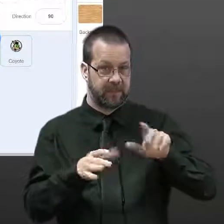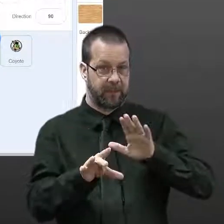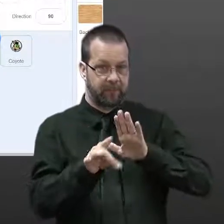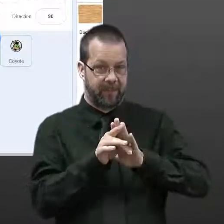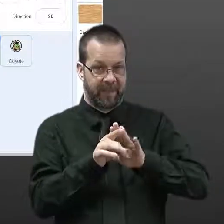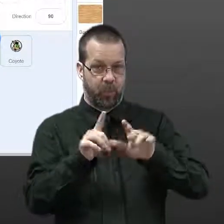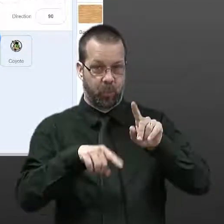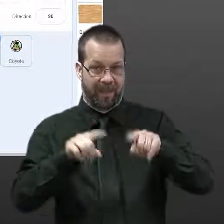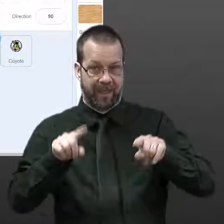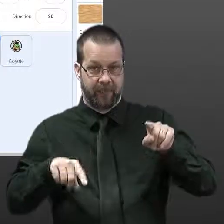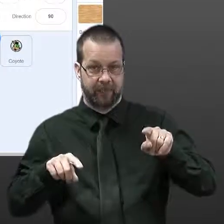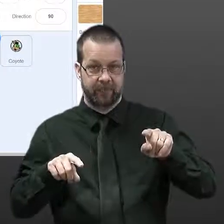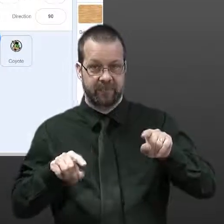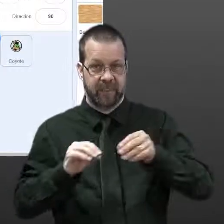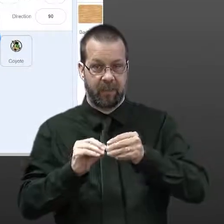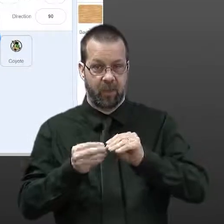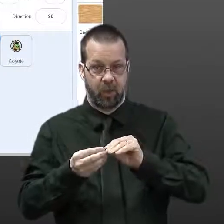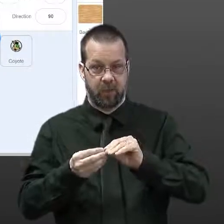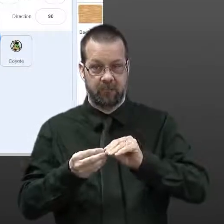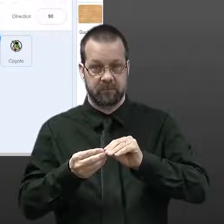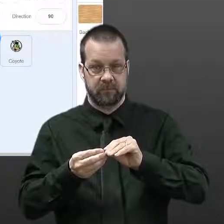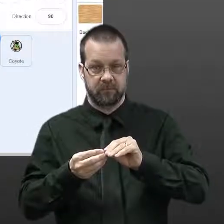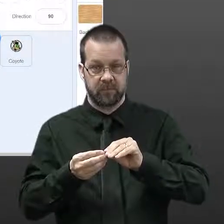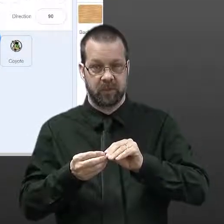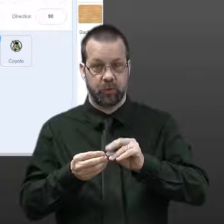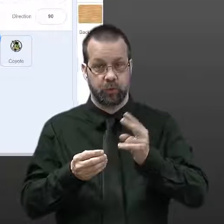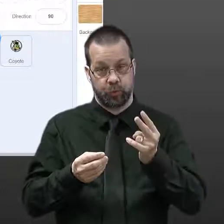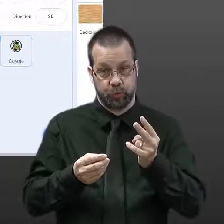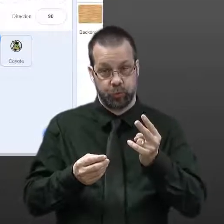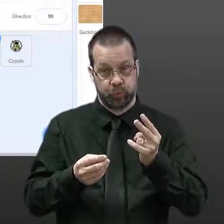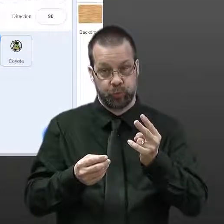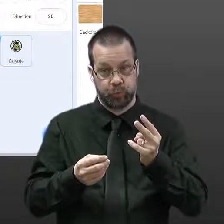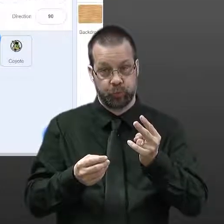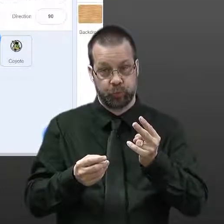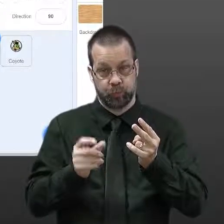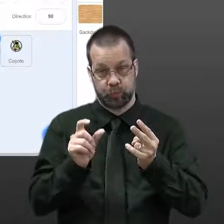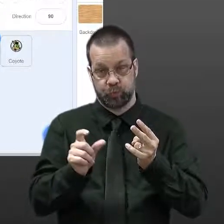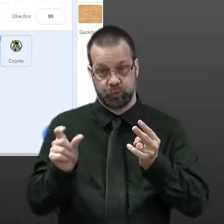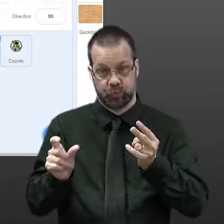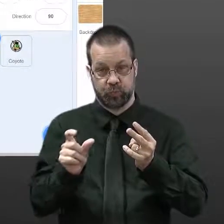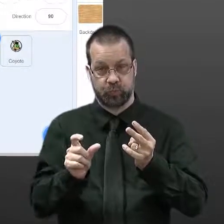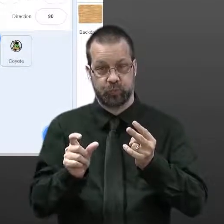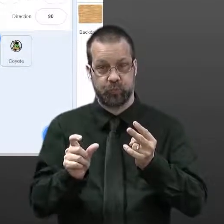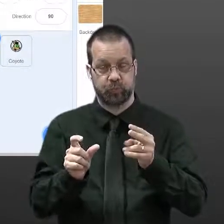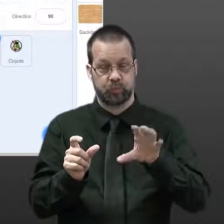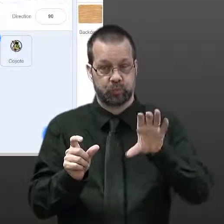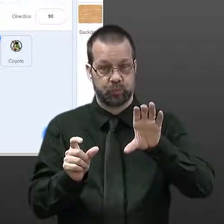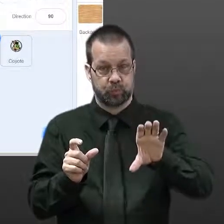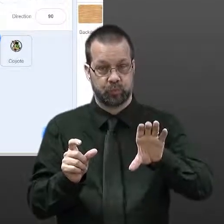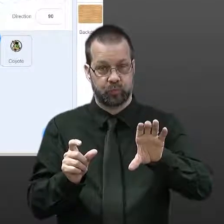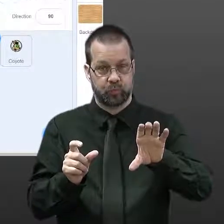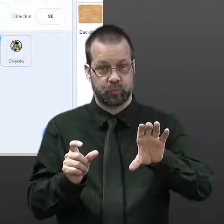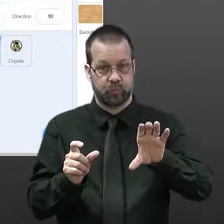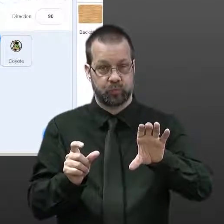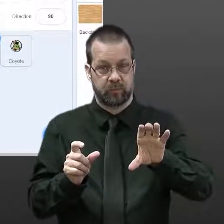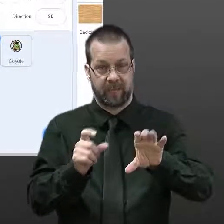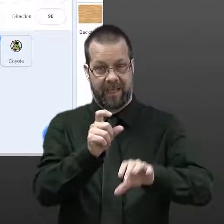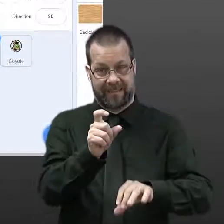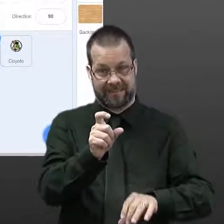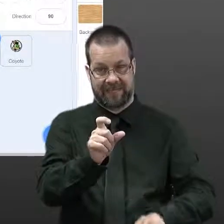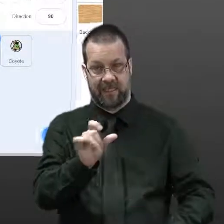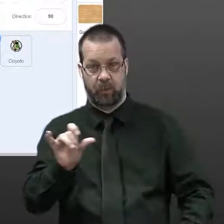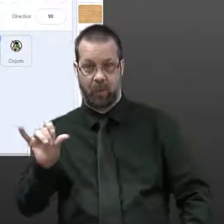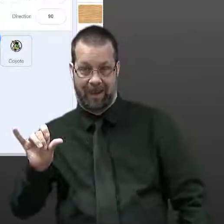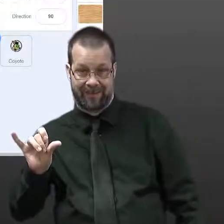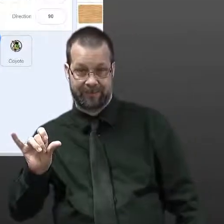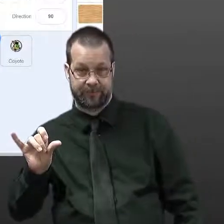that says pick random 1 to 10. We're going to get 2 of these, and we're going to put them in both the X